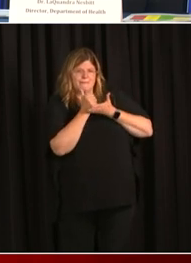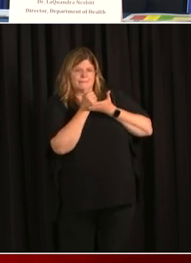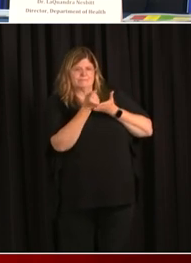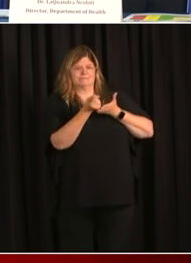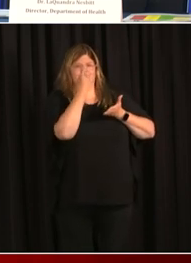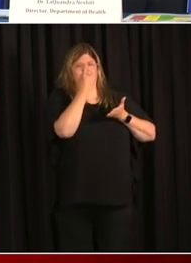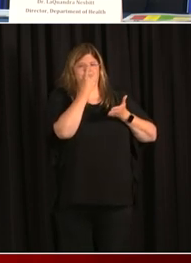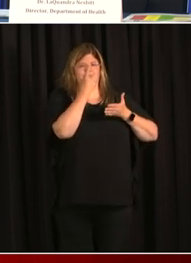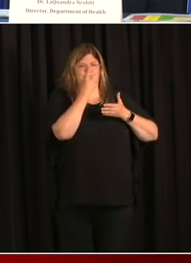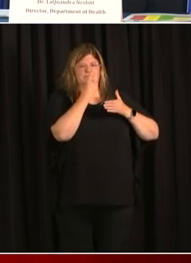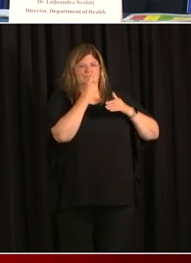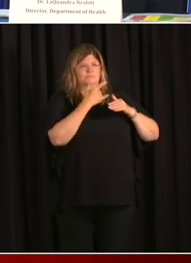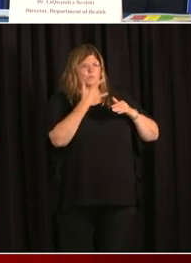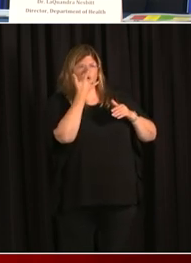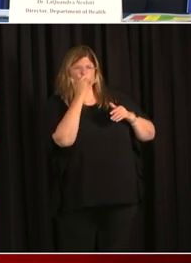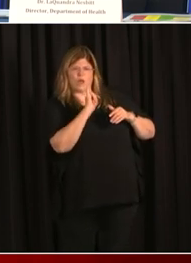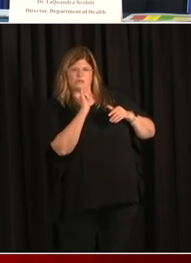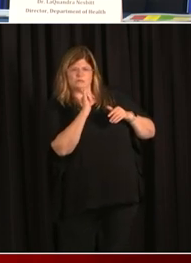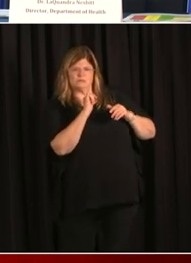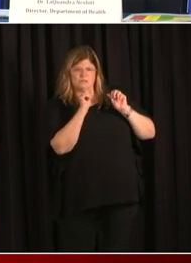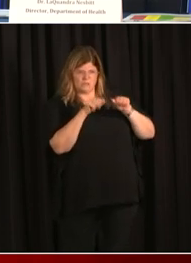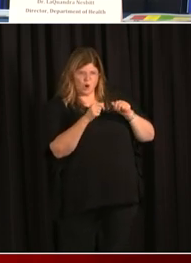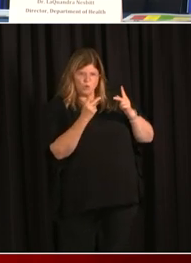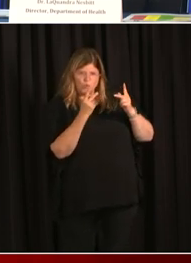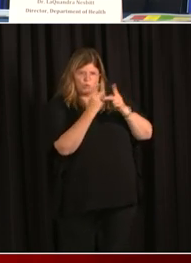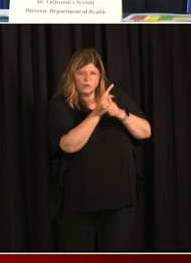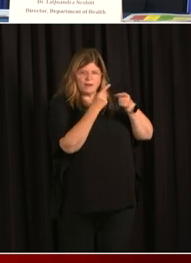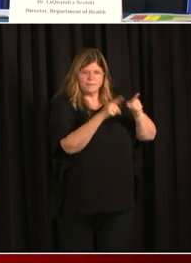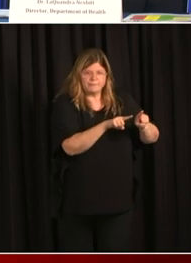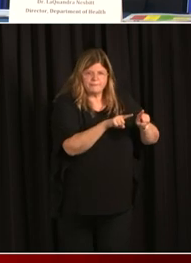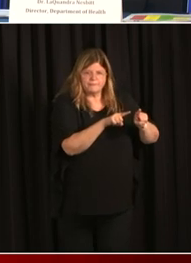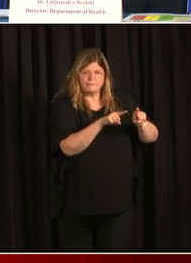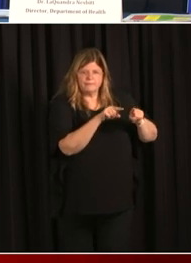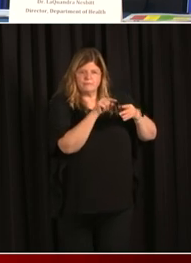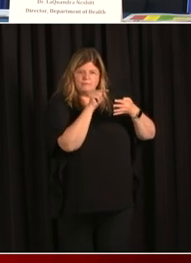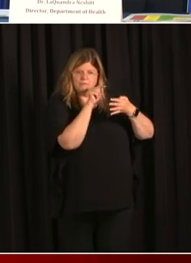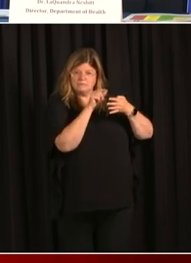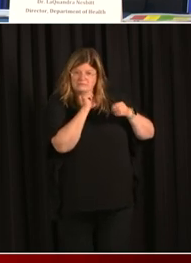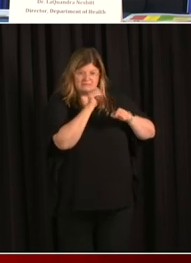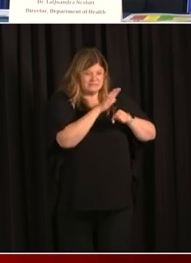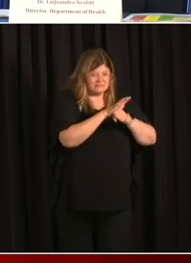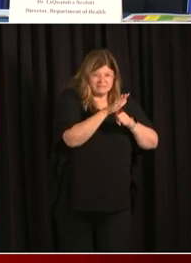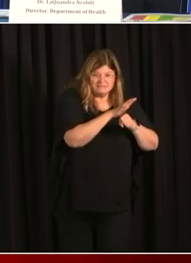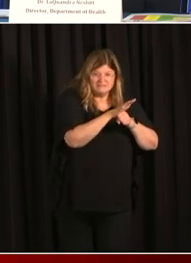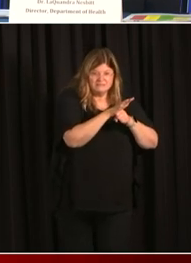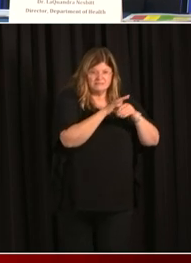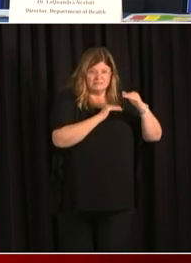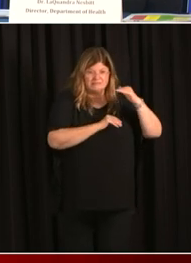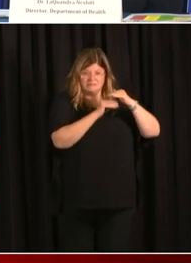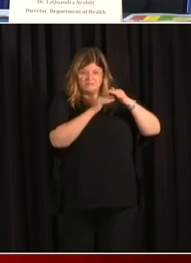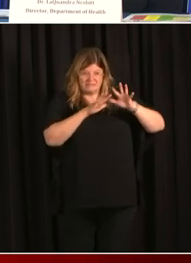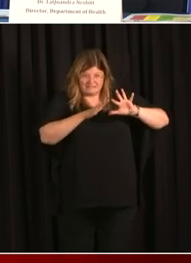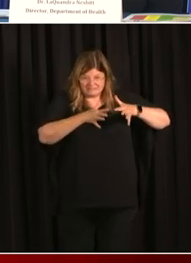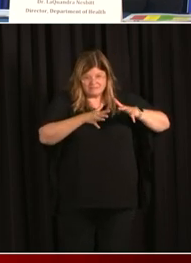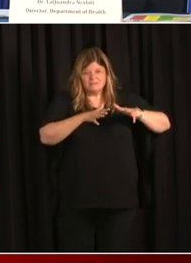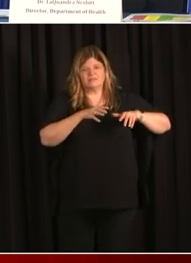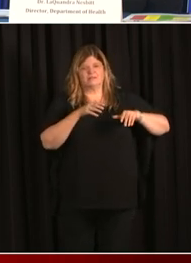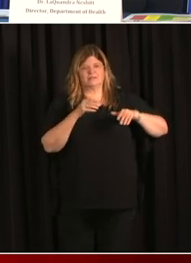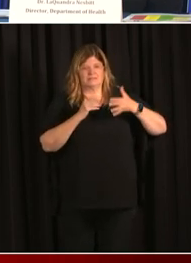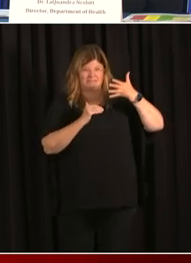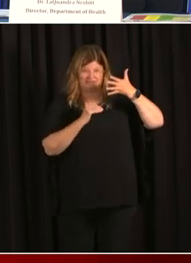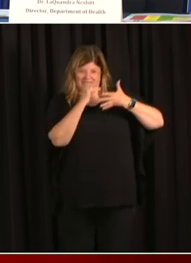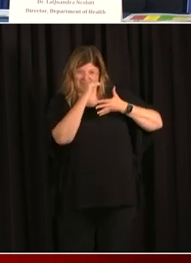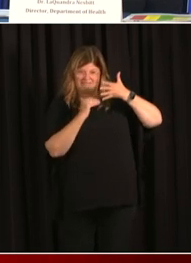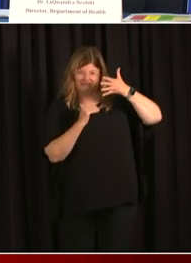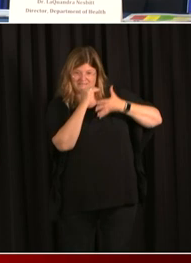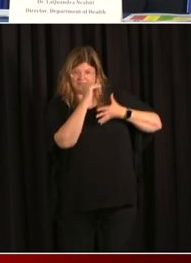capacity looks like in that system. So we'll be able to articulate if we have insufficient capacity, moderately sufficient capacity,